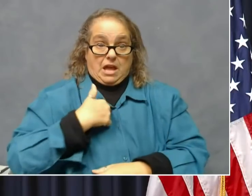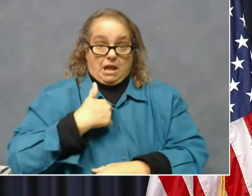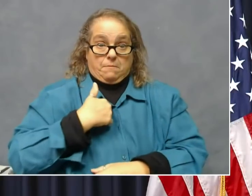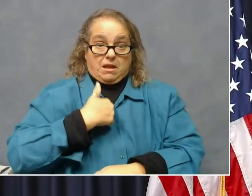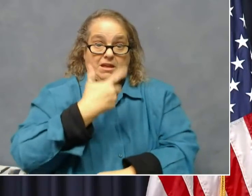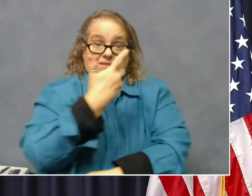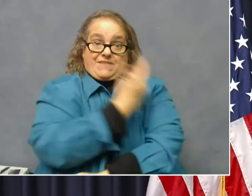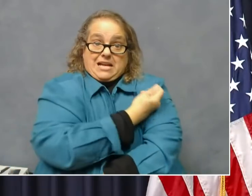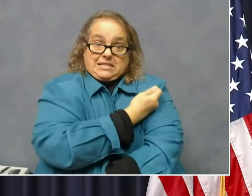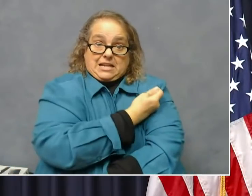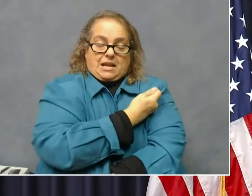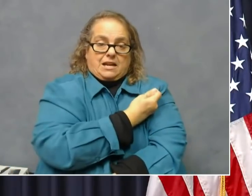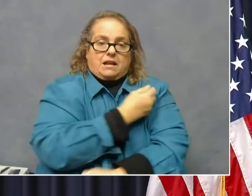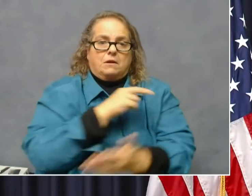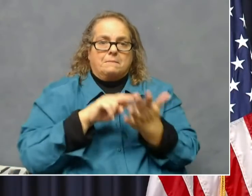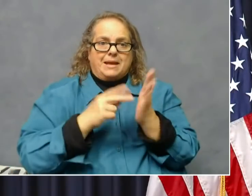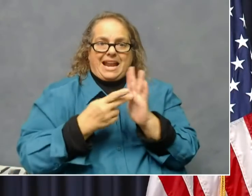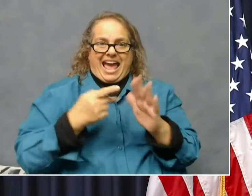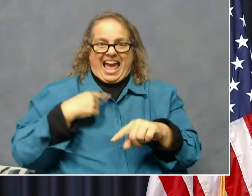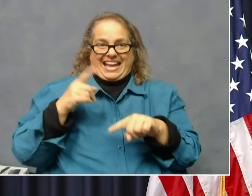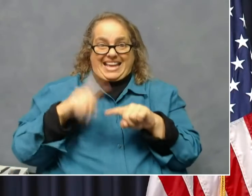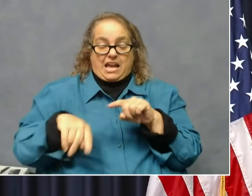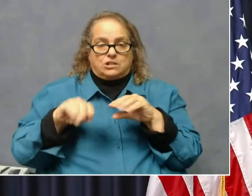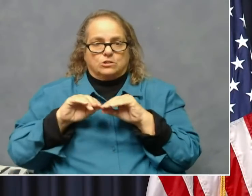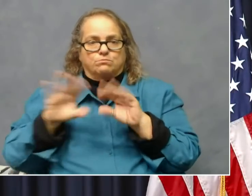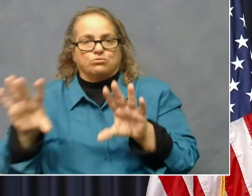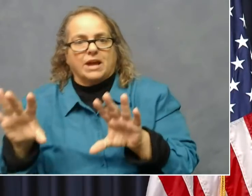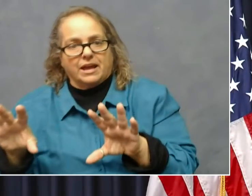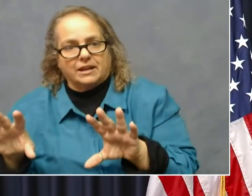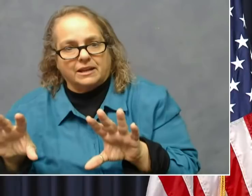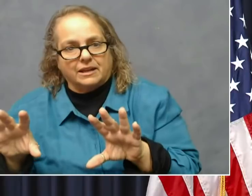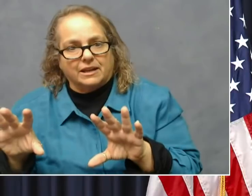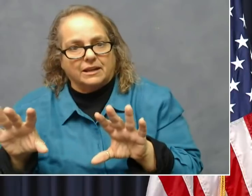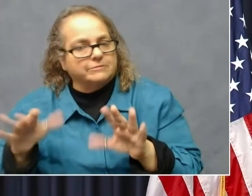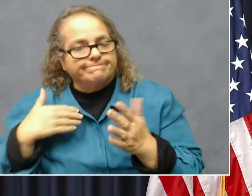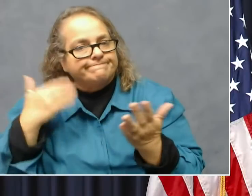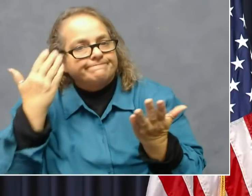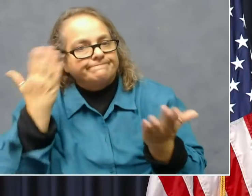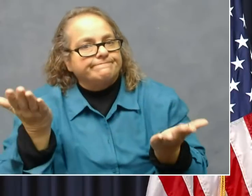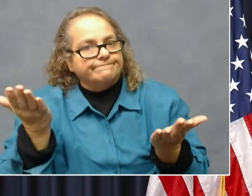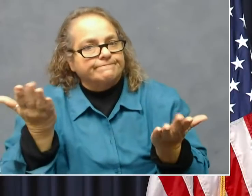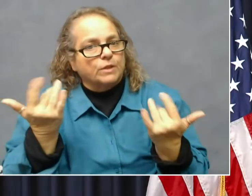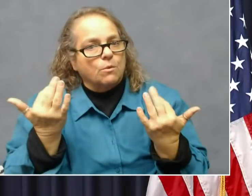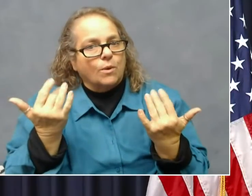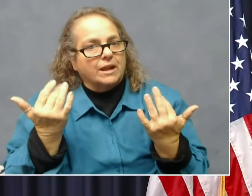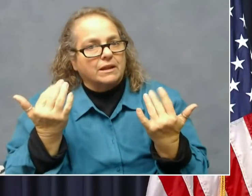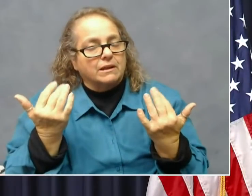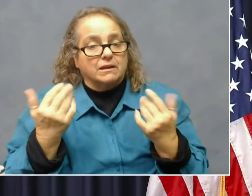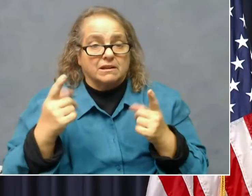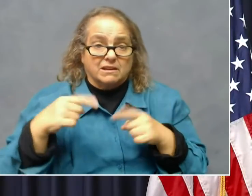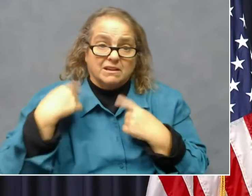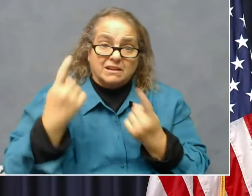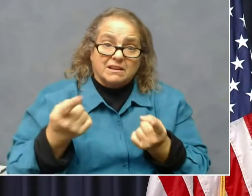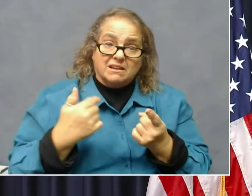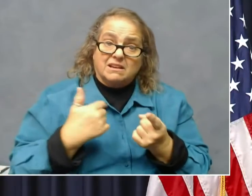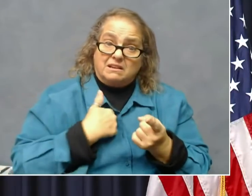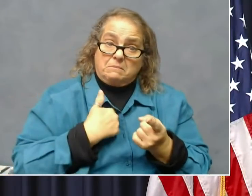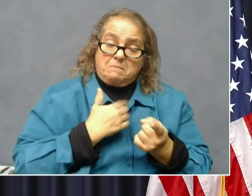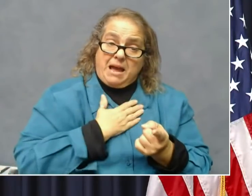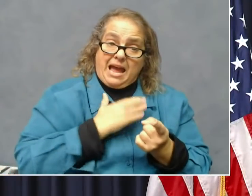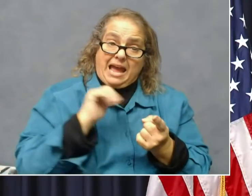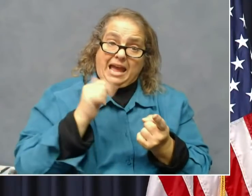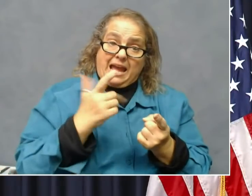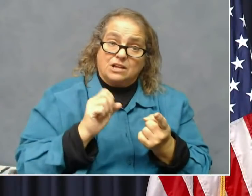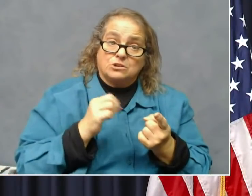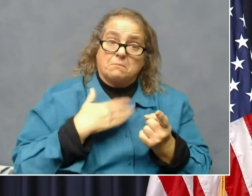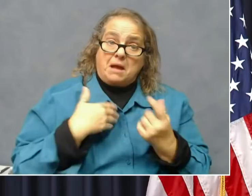it to other people. Because, all along, I've been in a spot because of my age and my general health where I'd probably